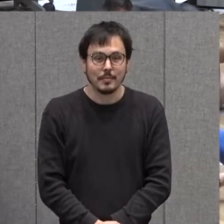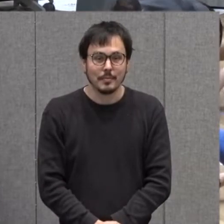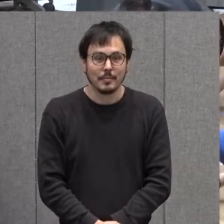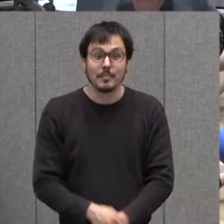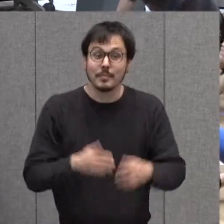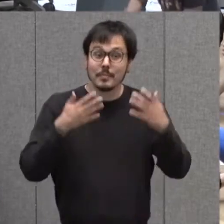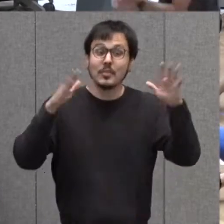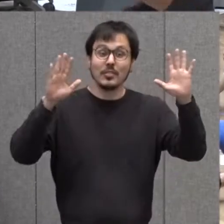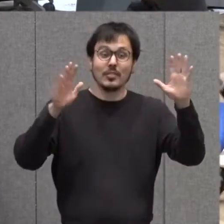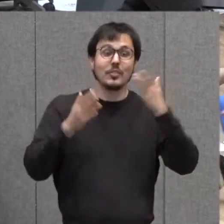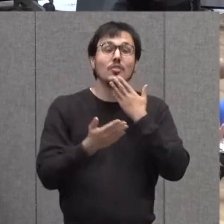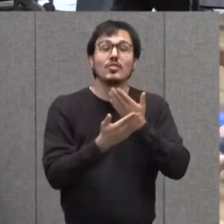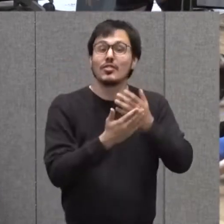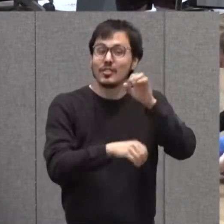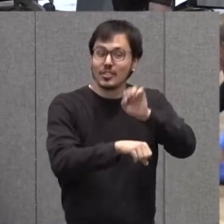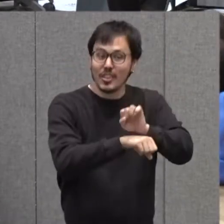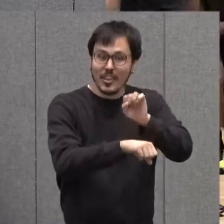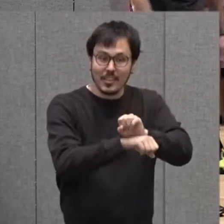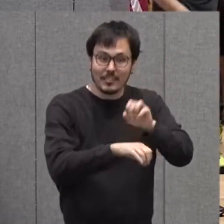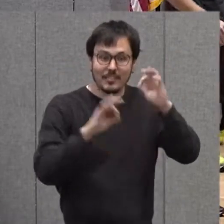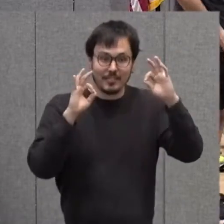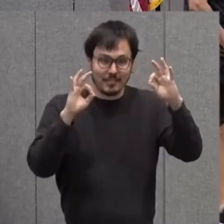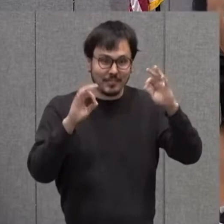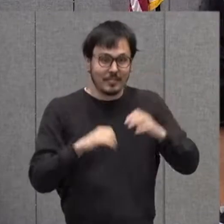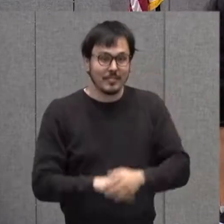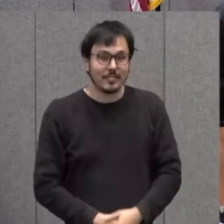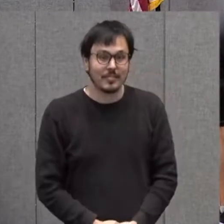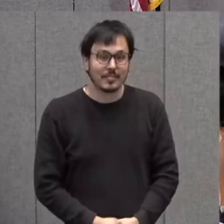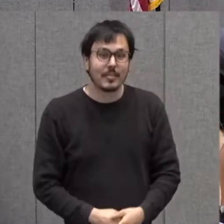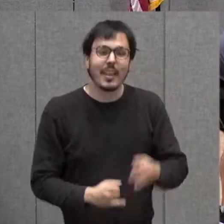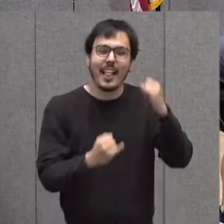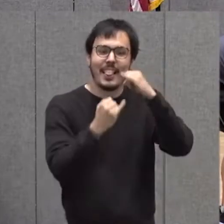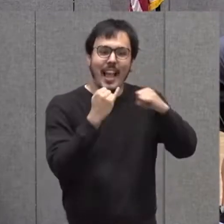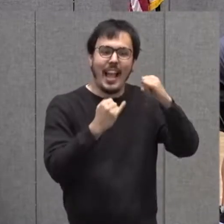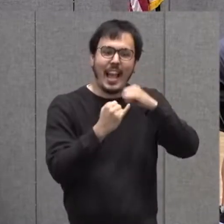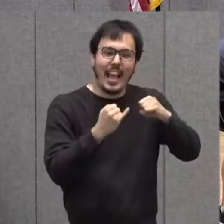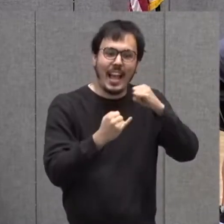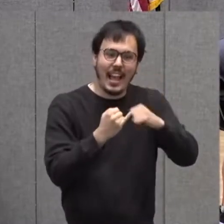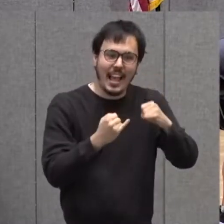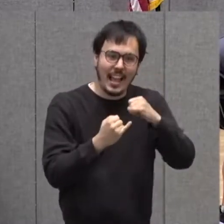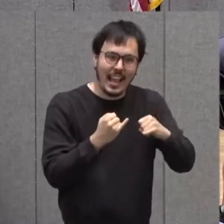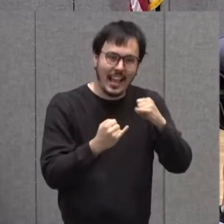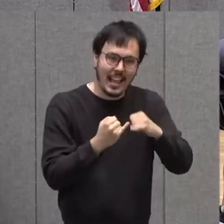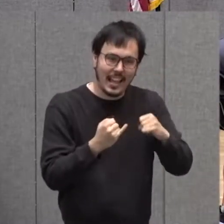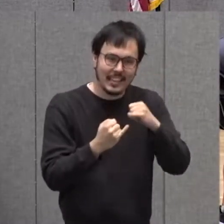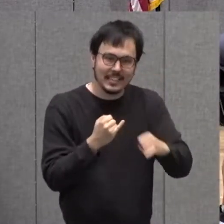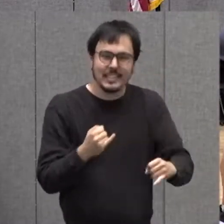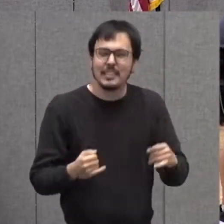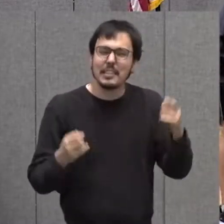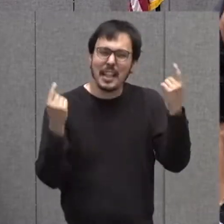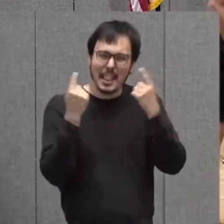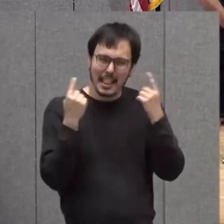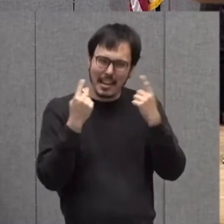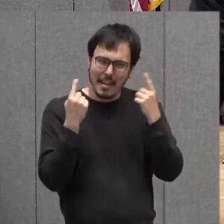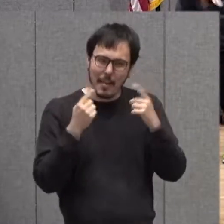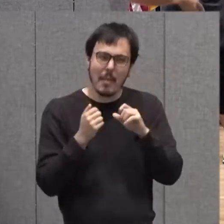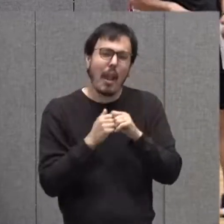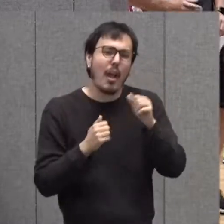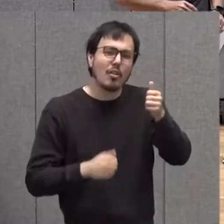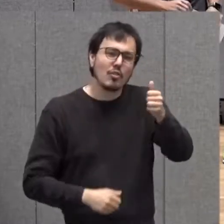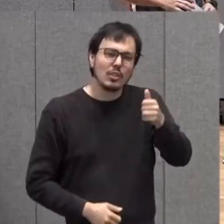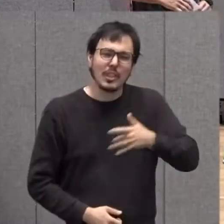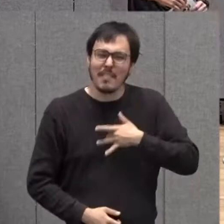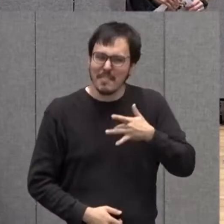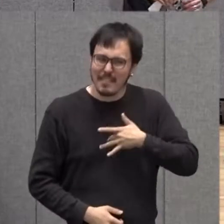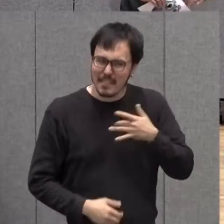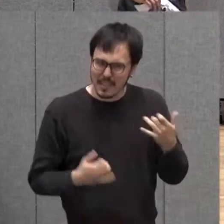And we're up. Good job. Very good. And the last one. Let's think about how we're feeling these